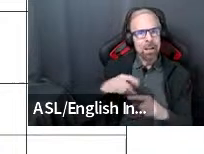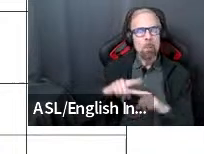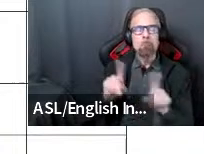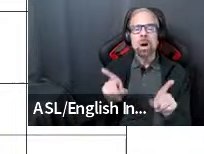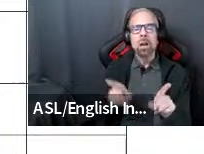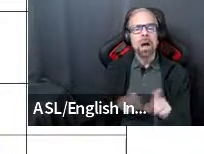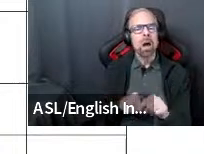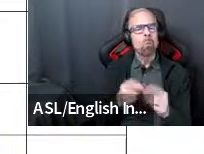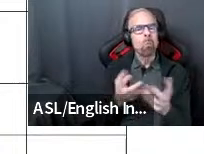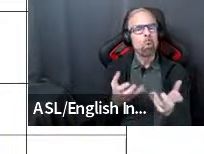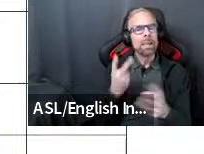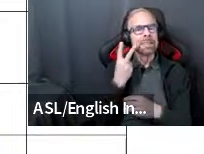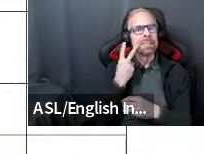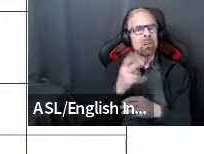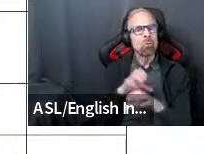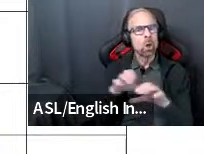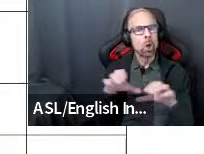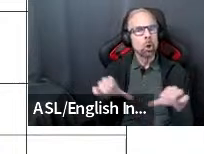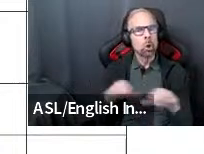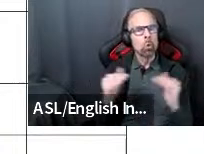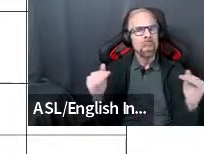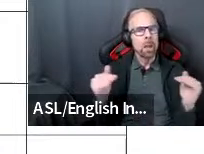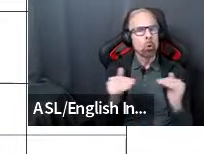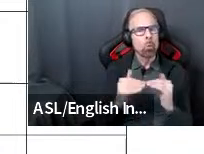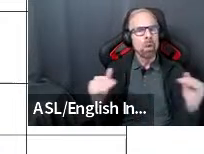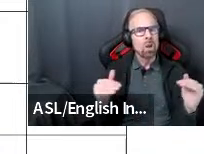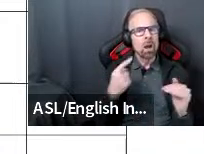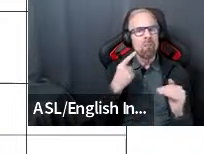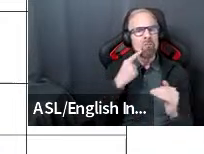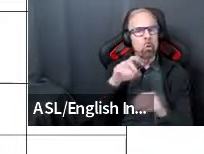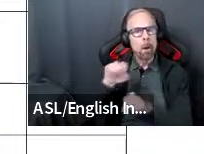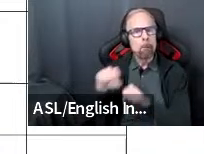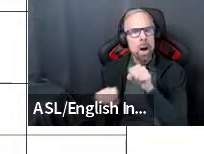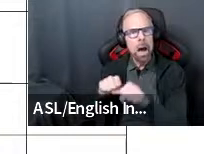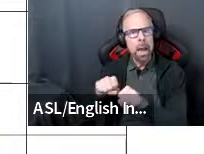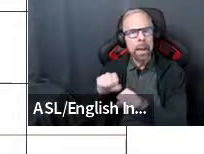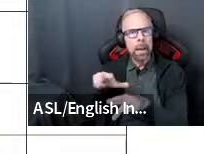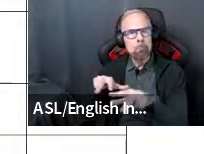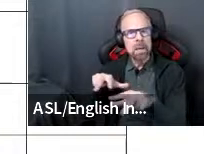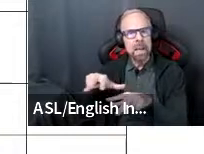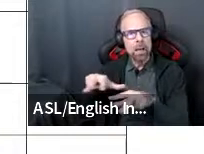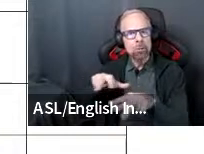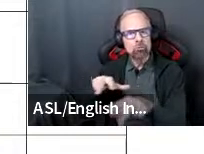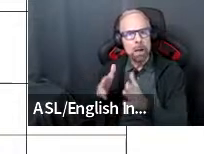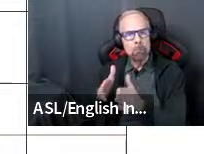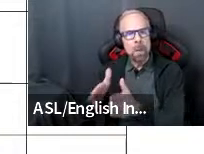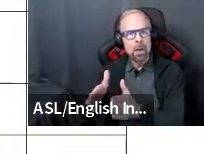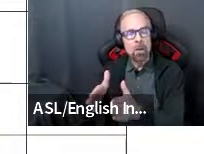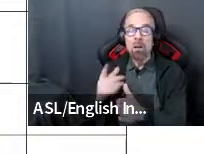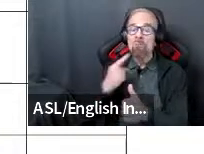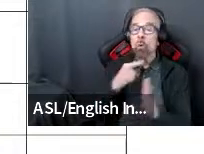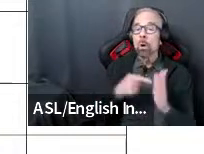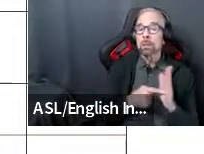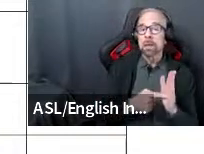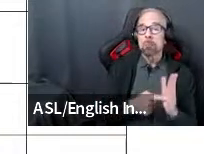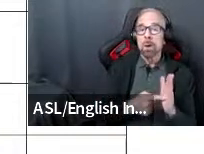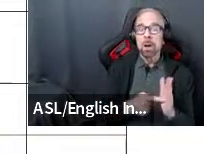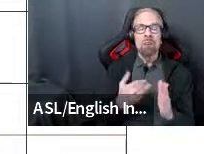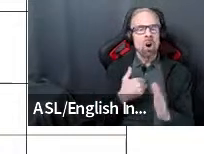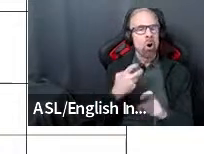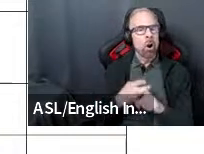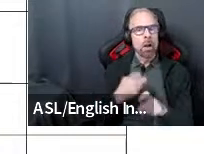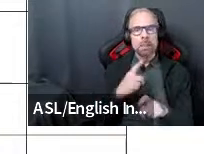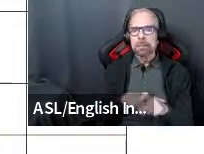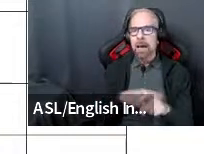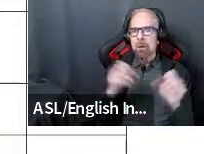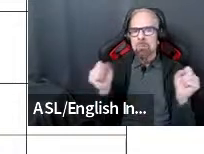if we could do the equivalent for the bike and pedestrian paths. For example, I have a hard time